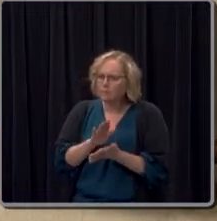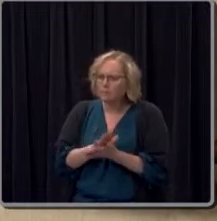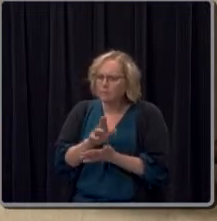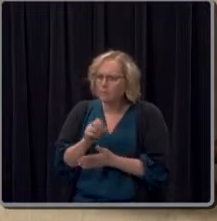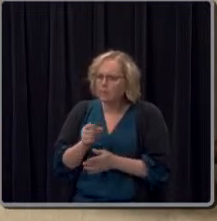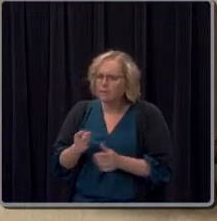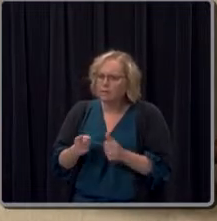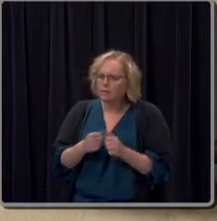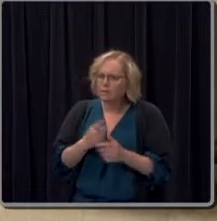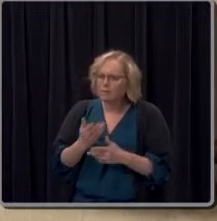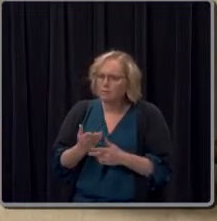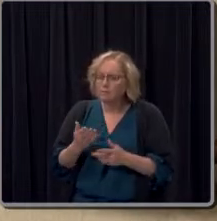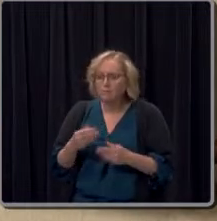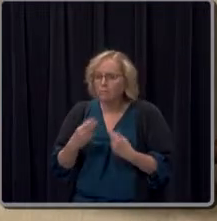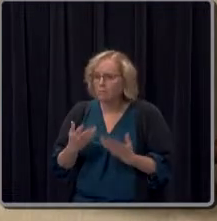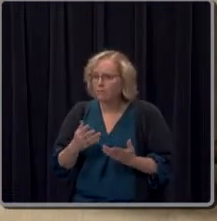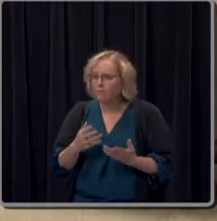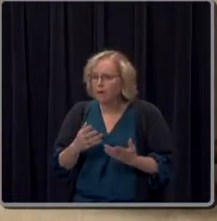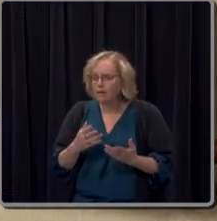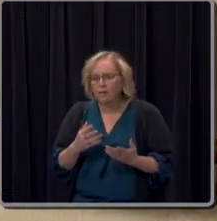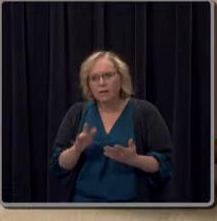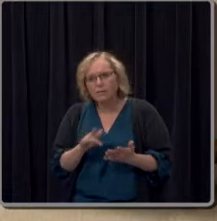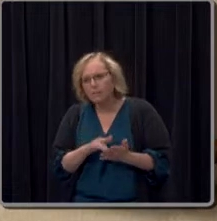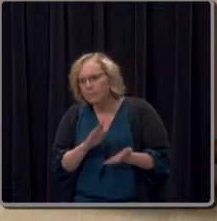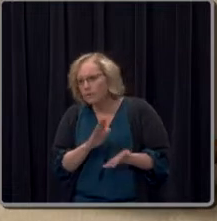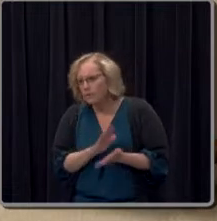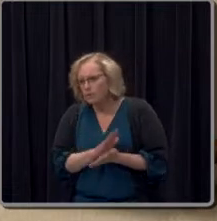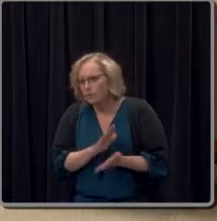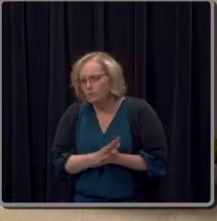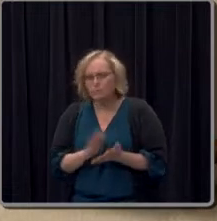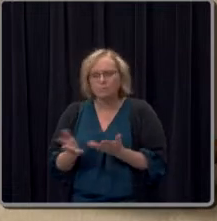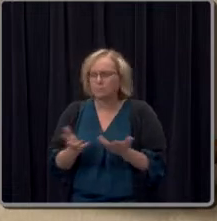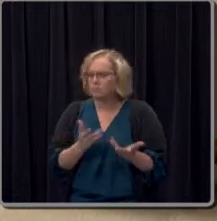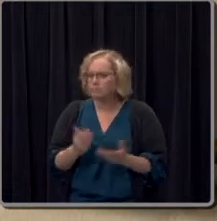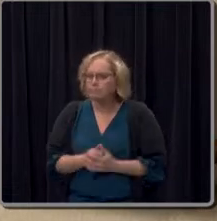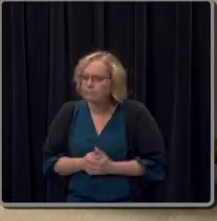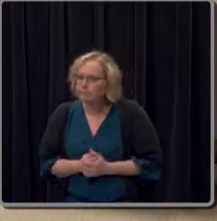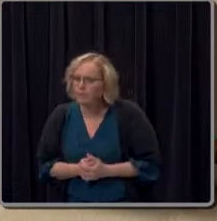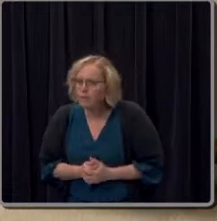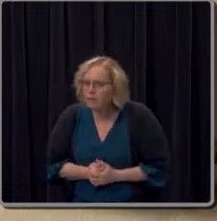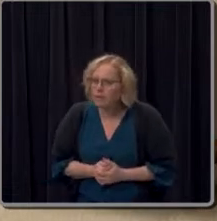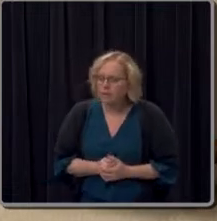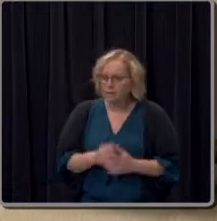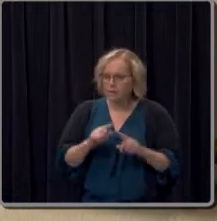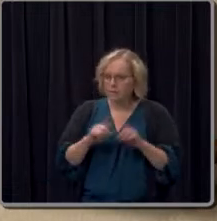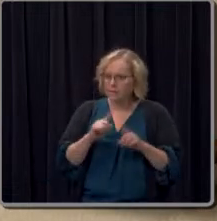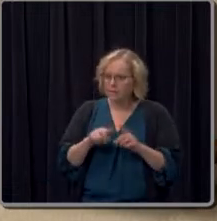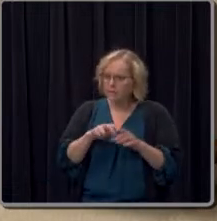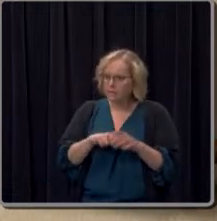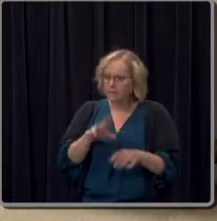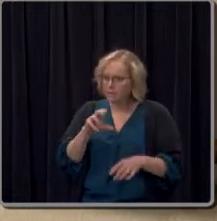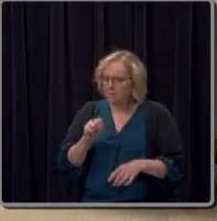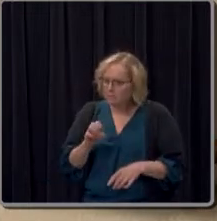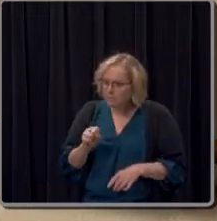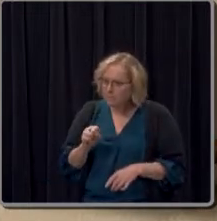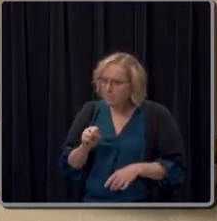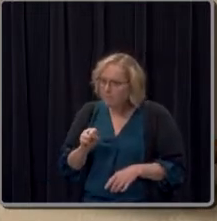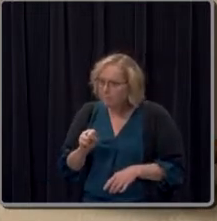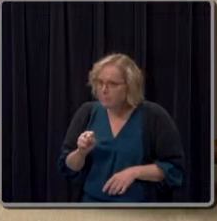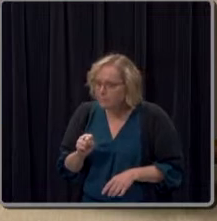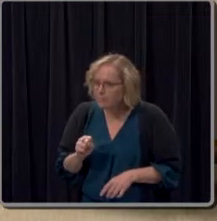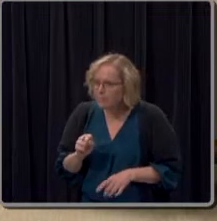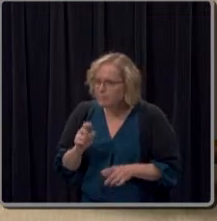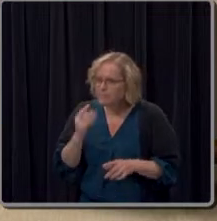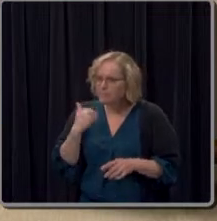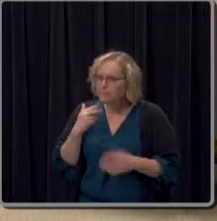middle school, transfer from there with a whole bunch of the kids to go to their program. It would cut down on buses and drivers. It would take some